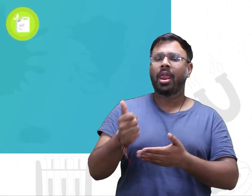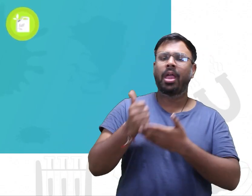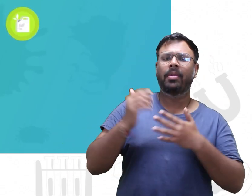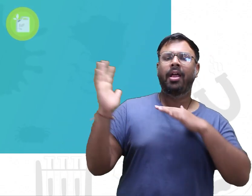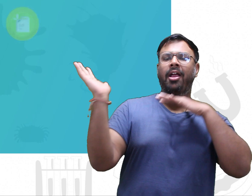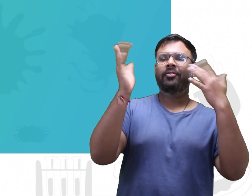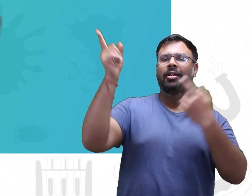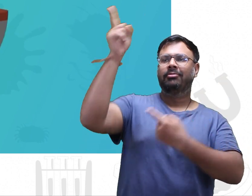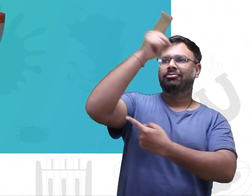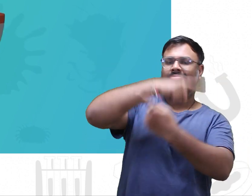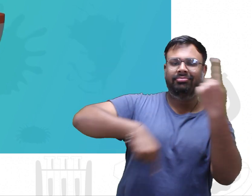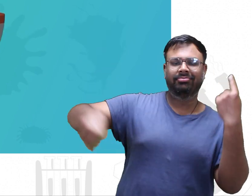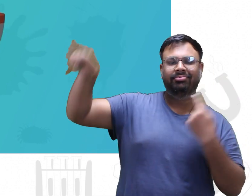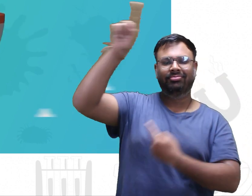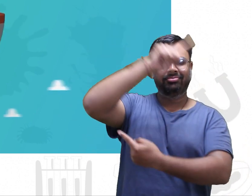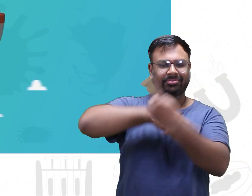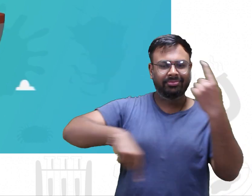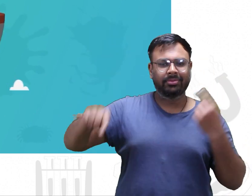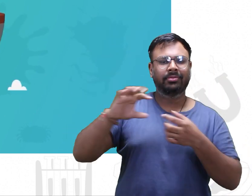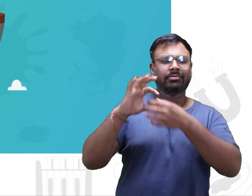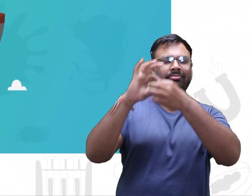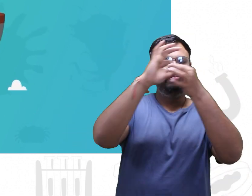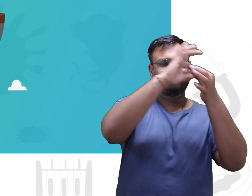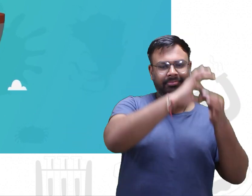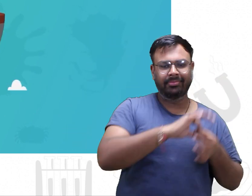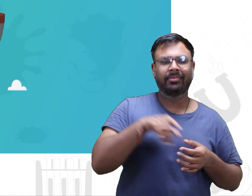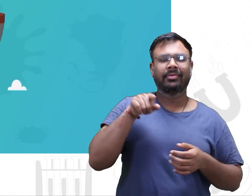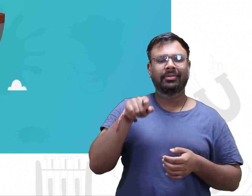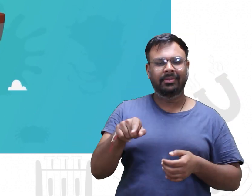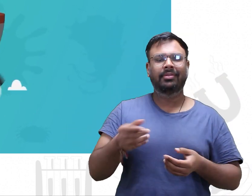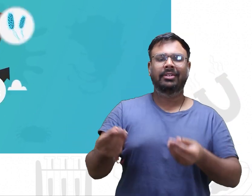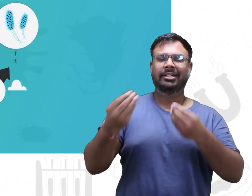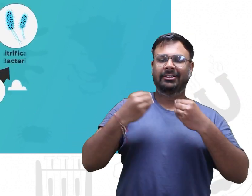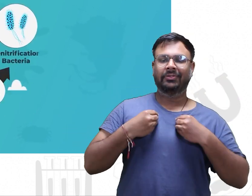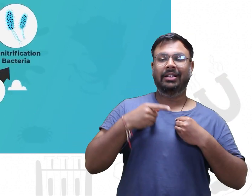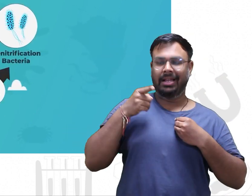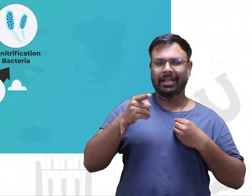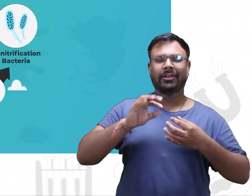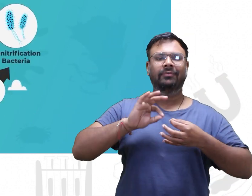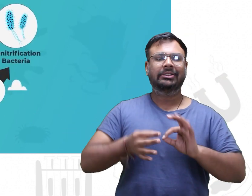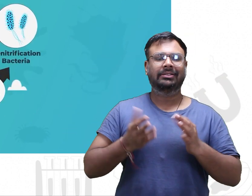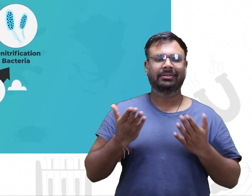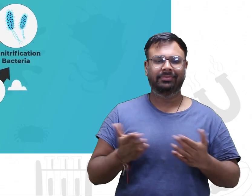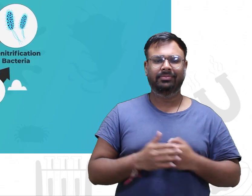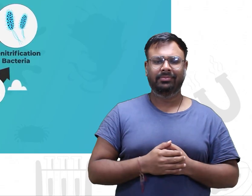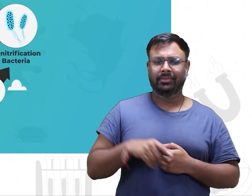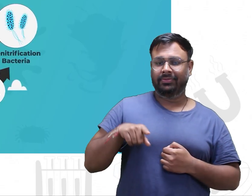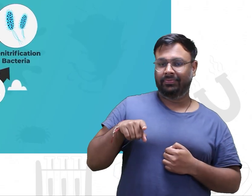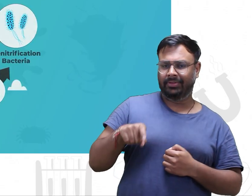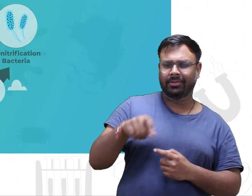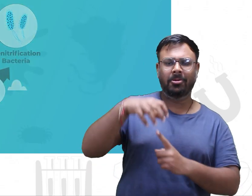so many segments of our life. For example, nitrogen-fixing bacteria like Rhizobium, they help in the growth of legumes via